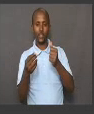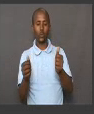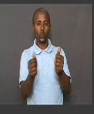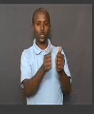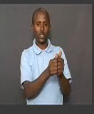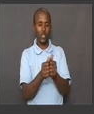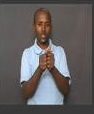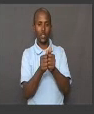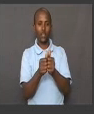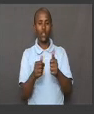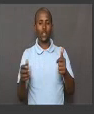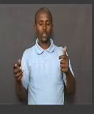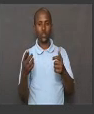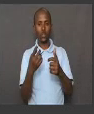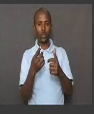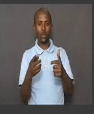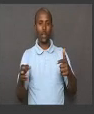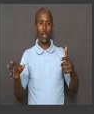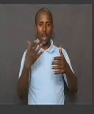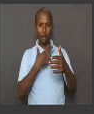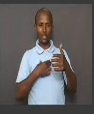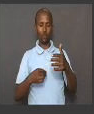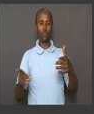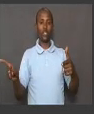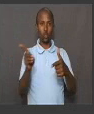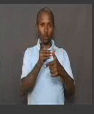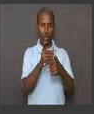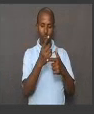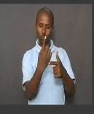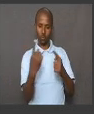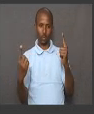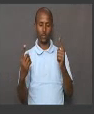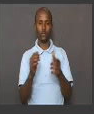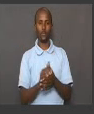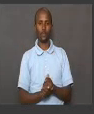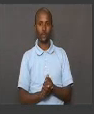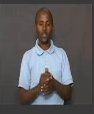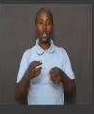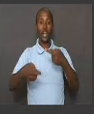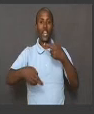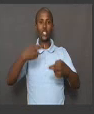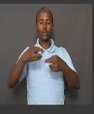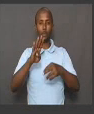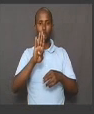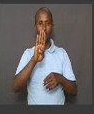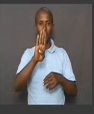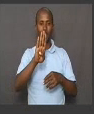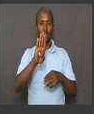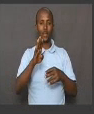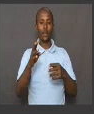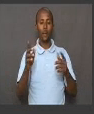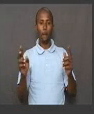a unique element of the domain. Relation B